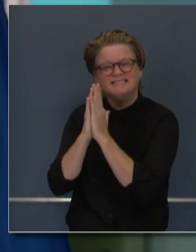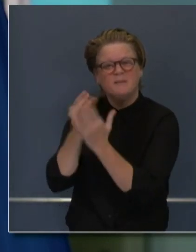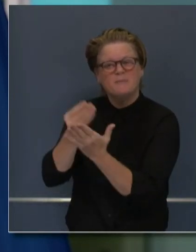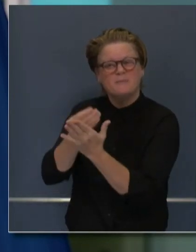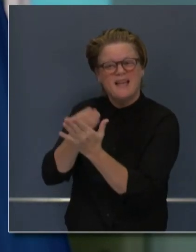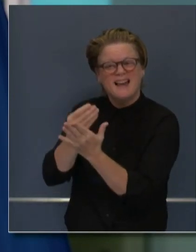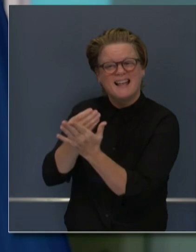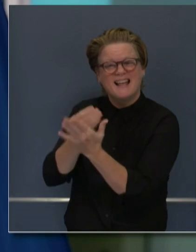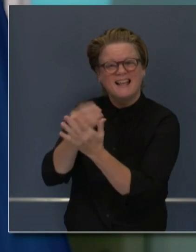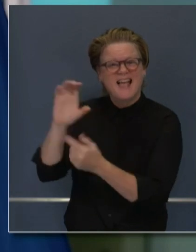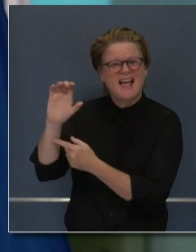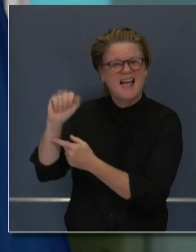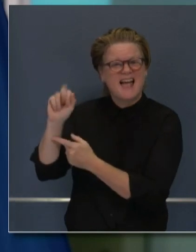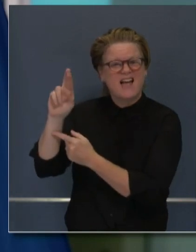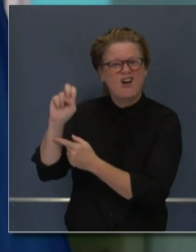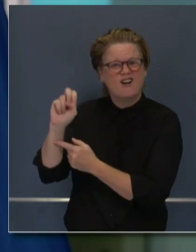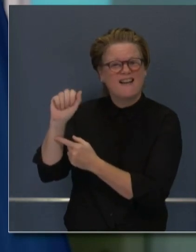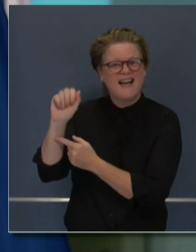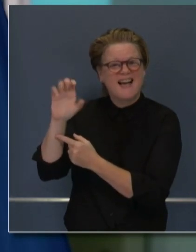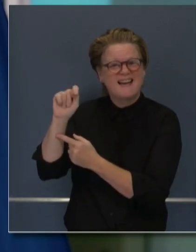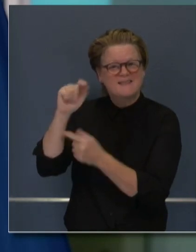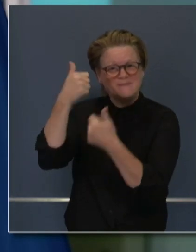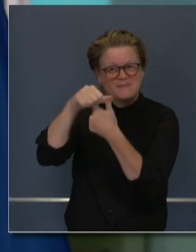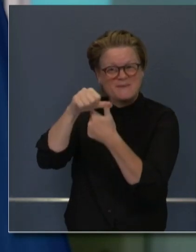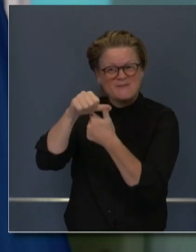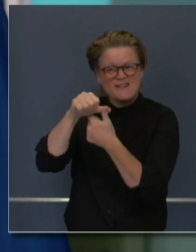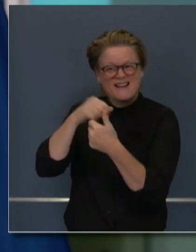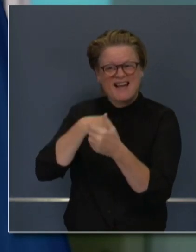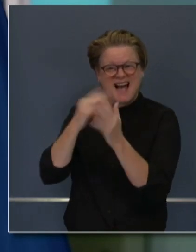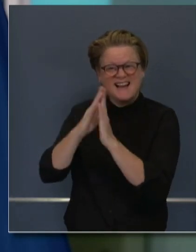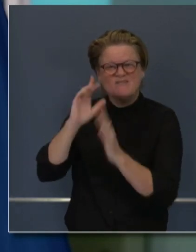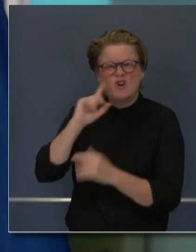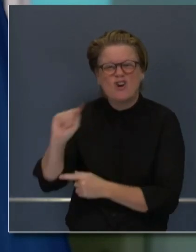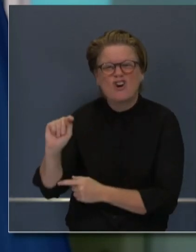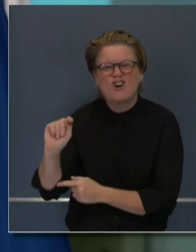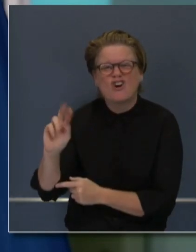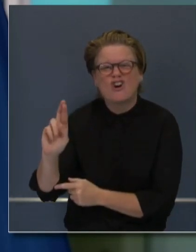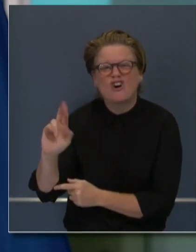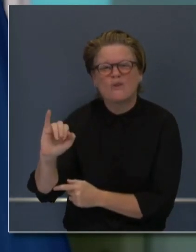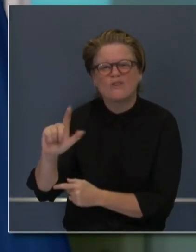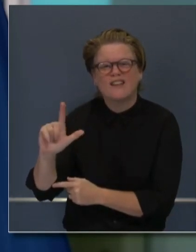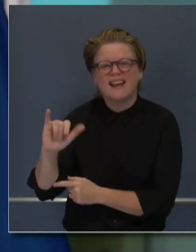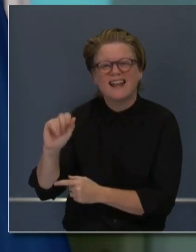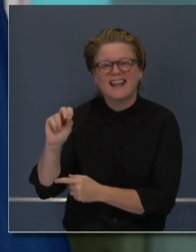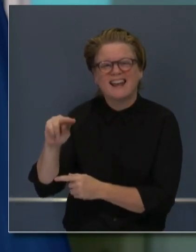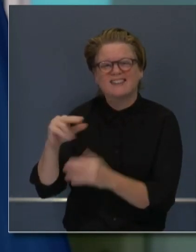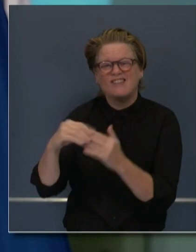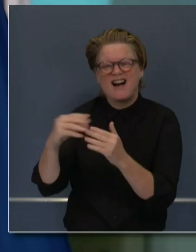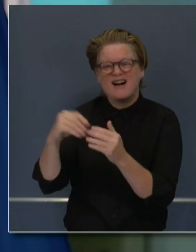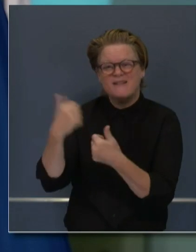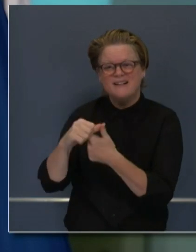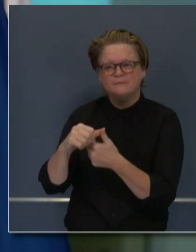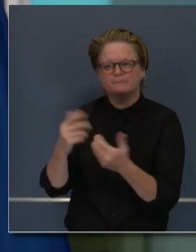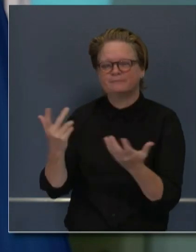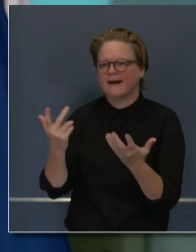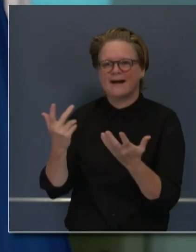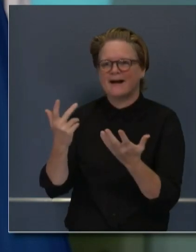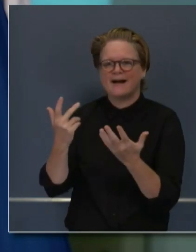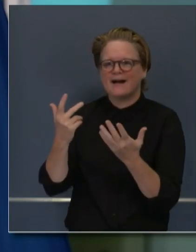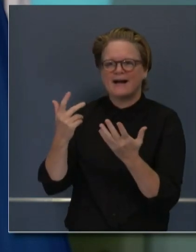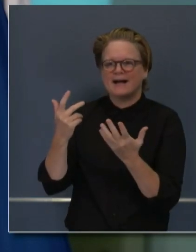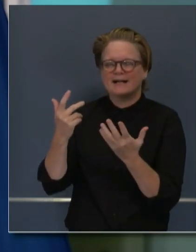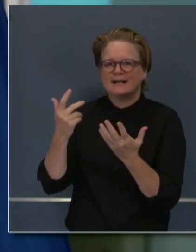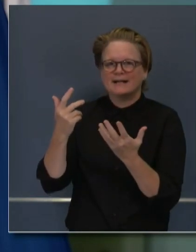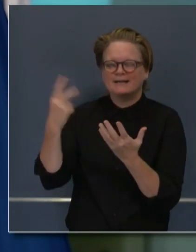rather audacious, $1 trillion. Now it seems extraordinarily modest. We've had multiple conversations directly with the